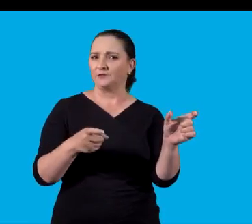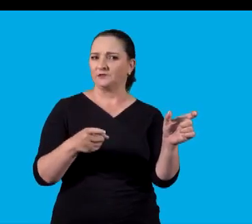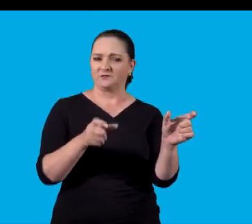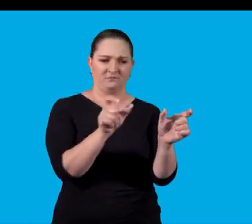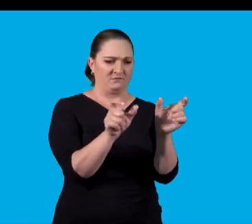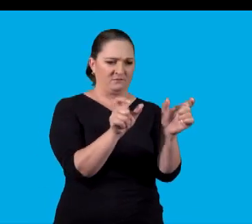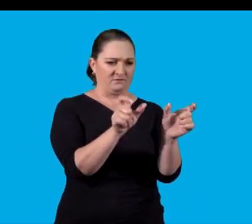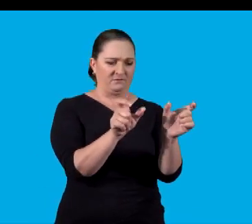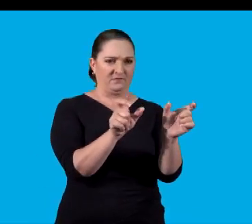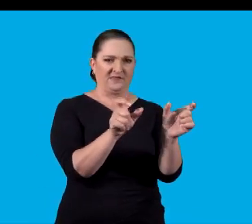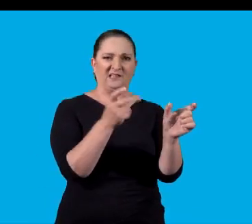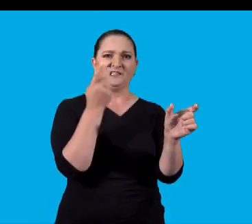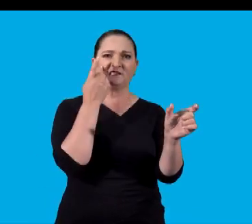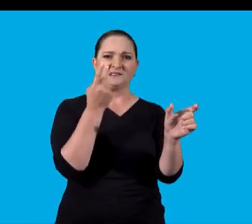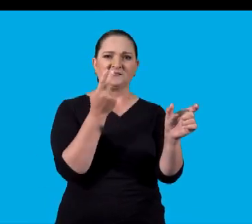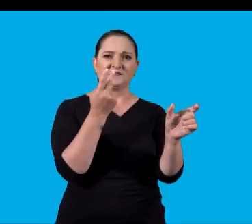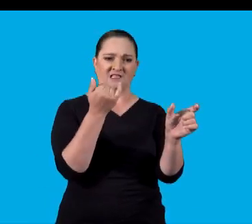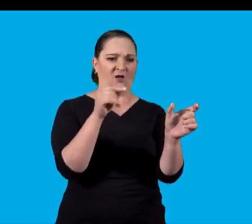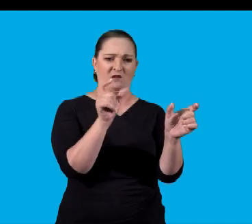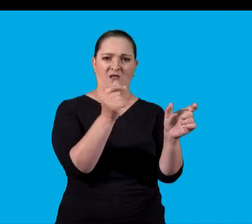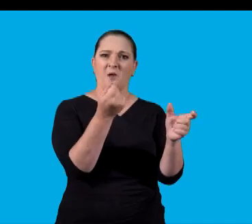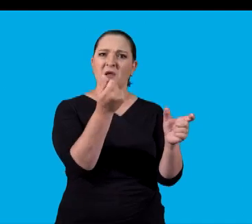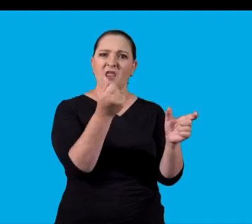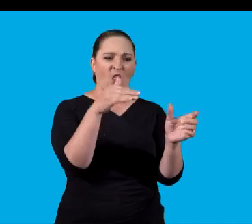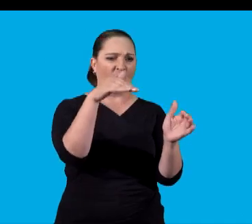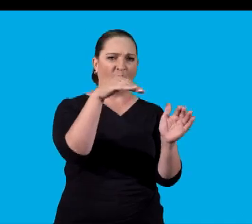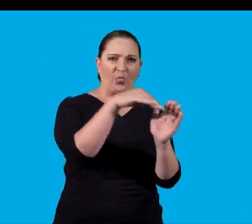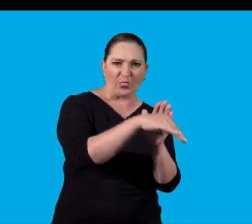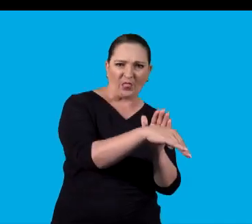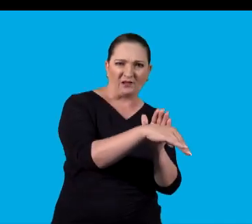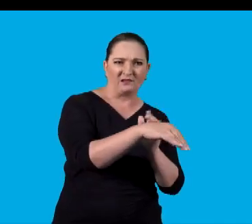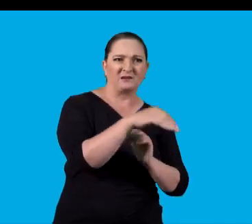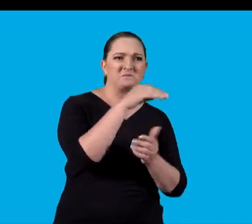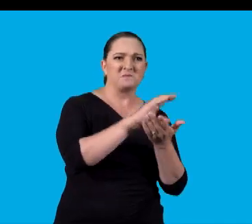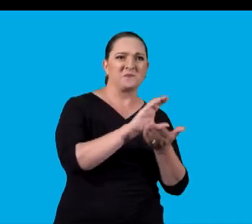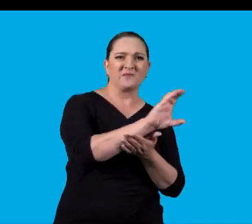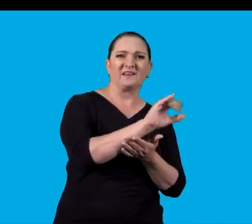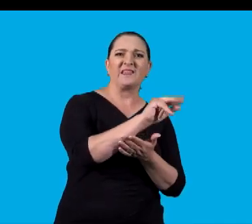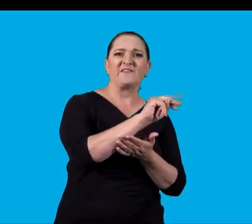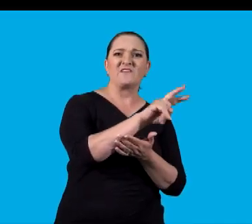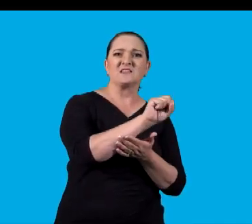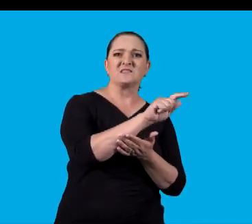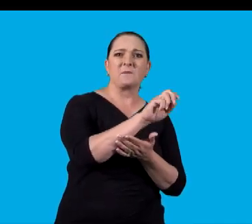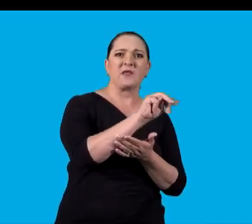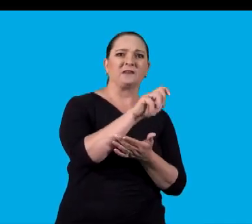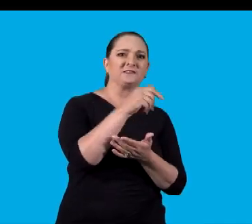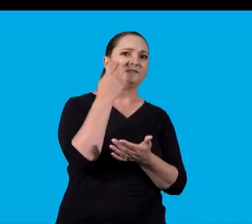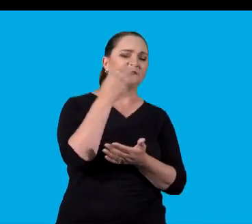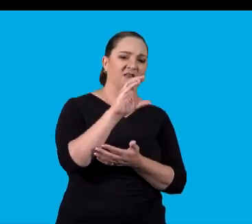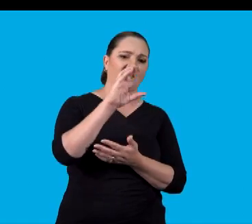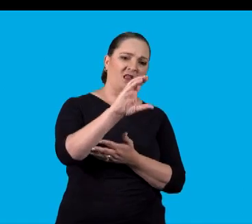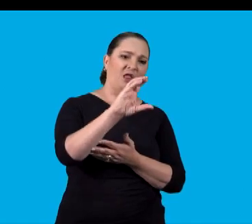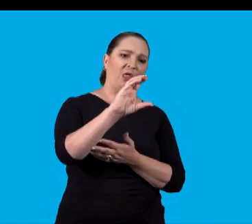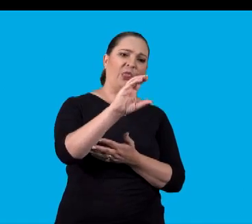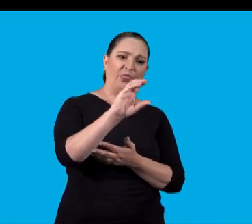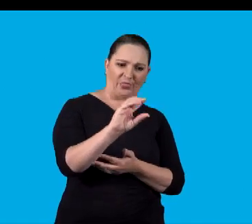means that my investment has decreased. What does a decrease in investment mean? It means